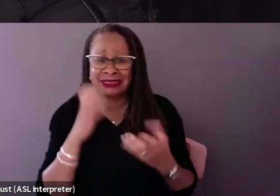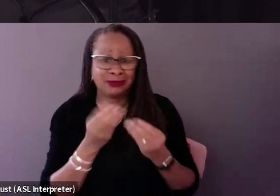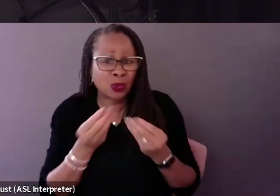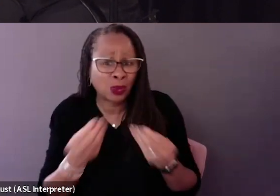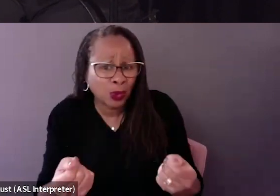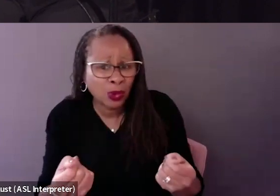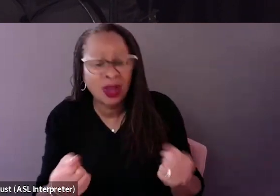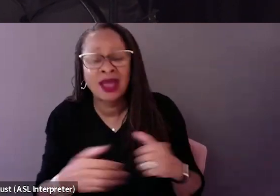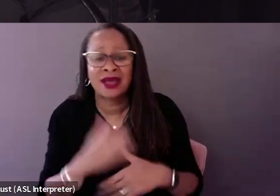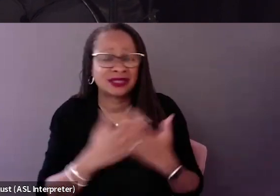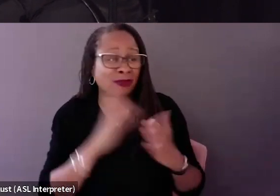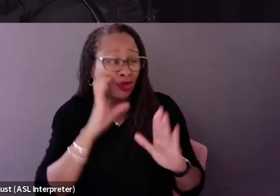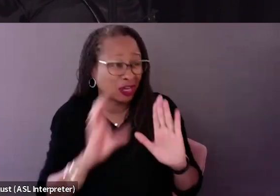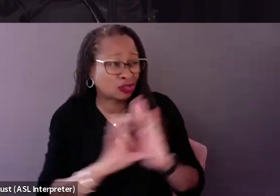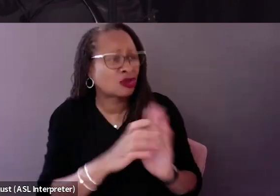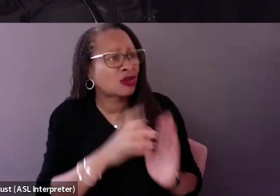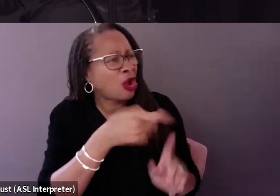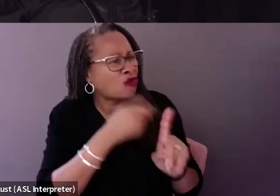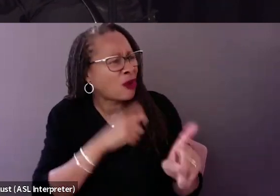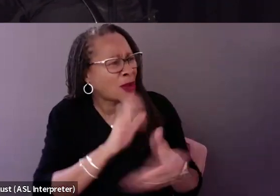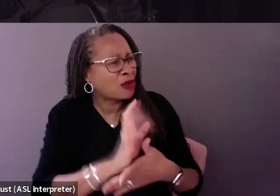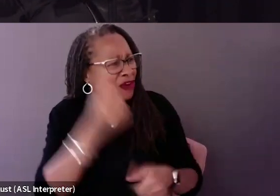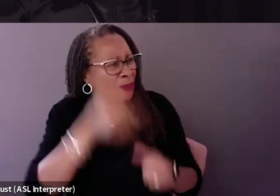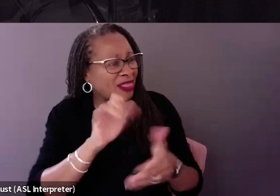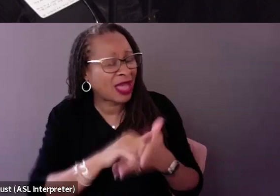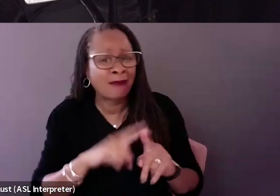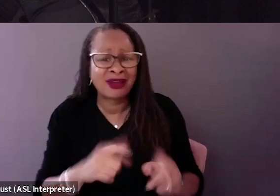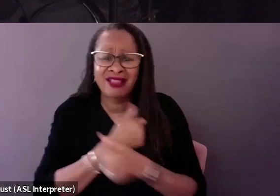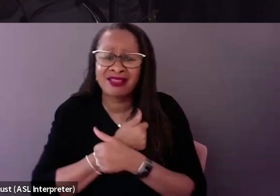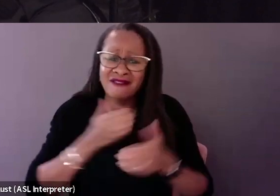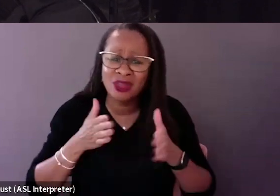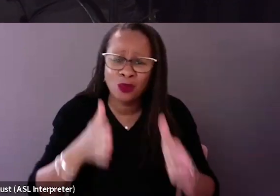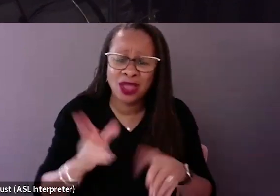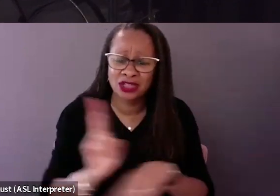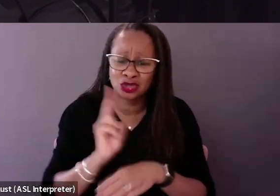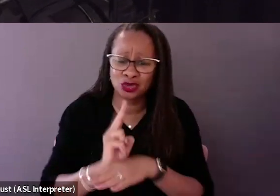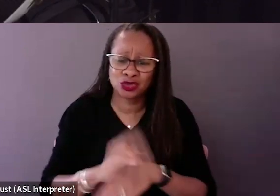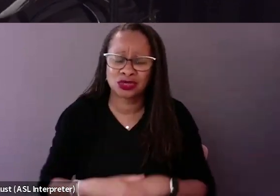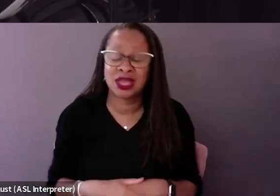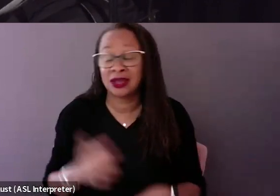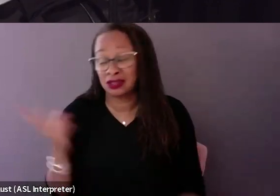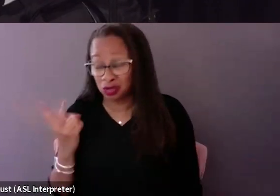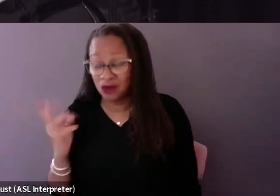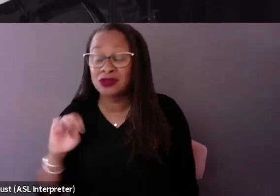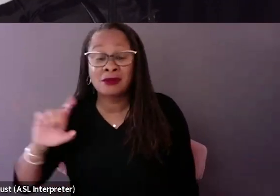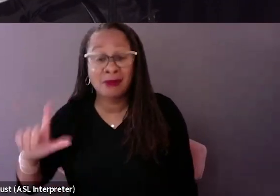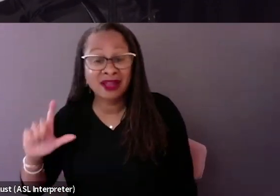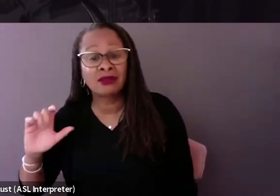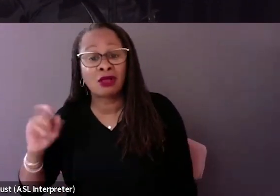of the images where they come from, but I love the way in which you're using, or you and Michael Hart, the editor,